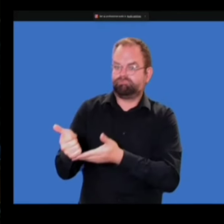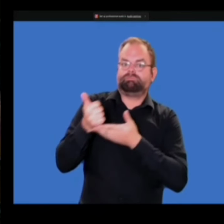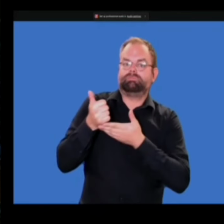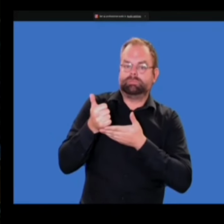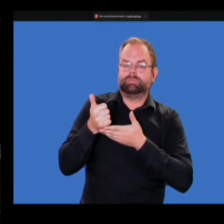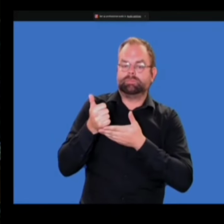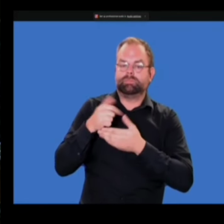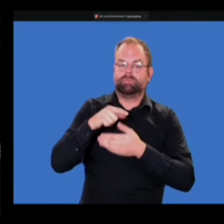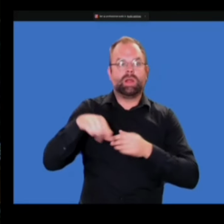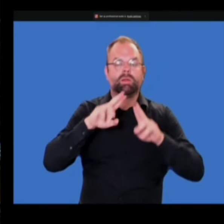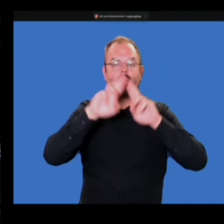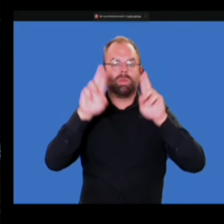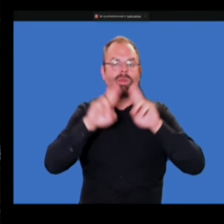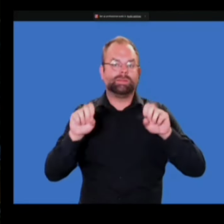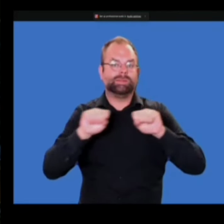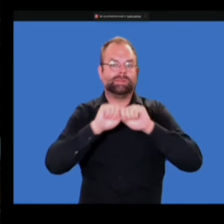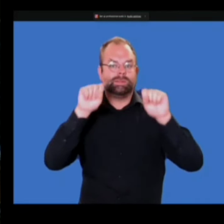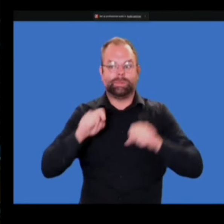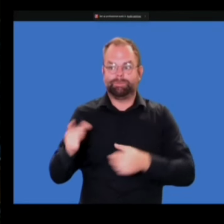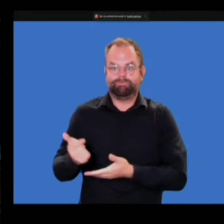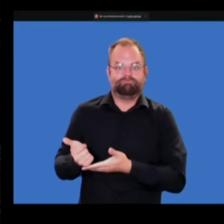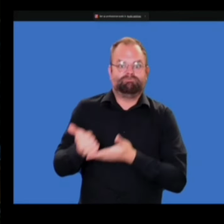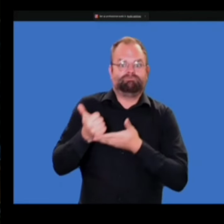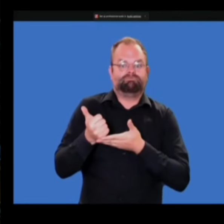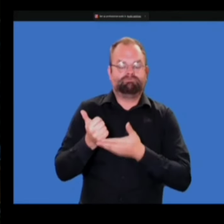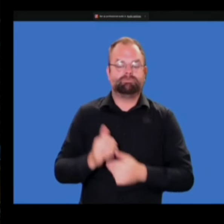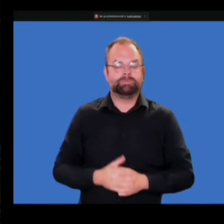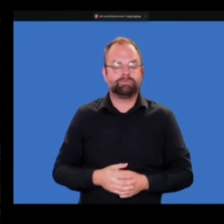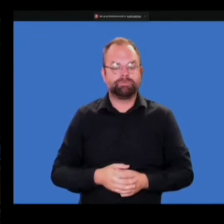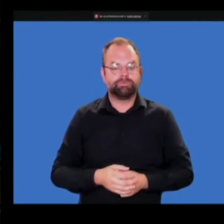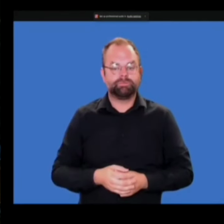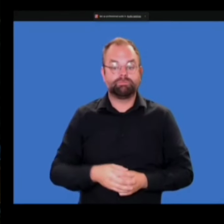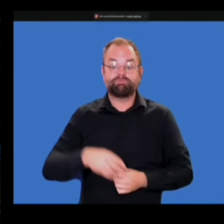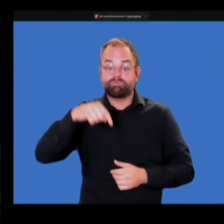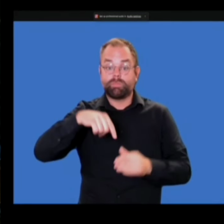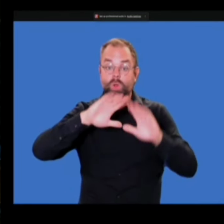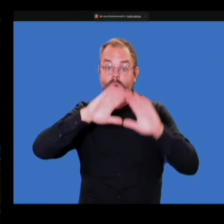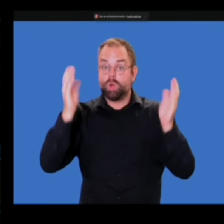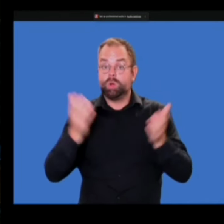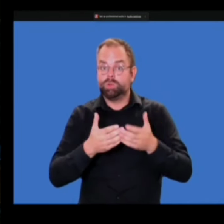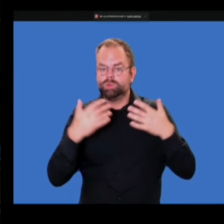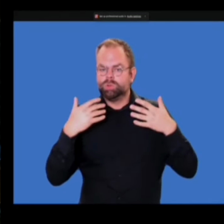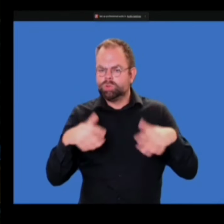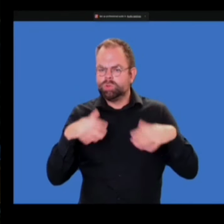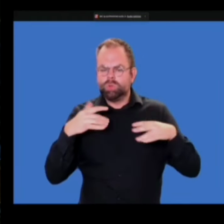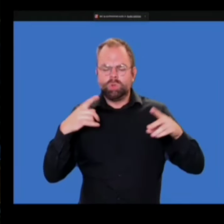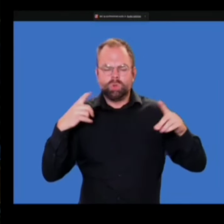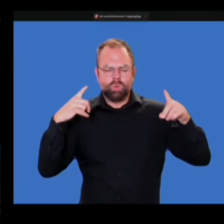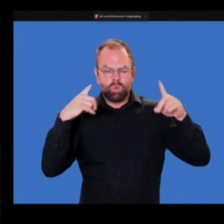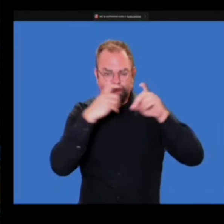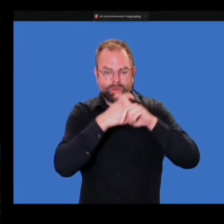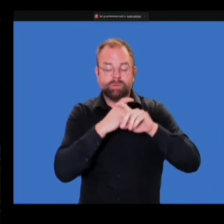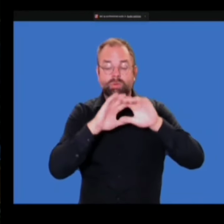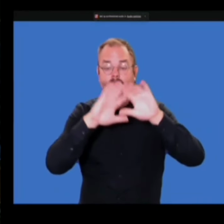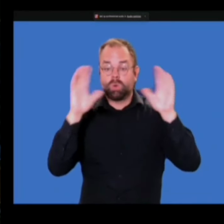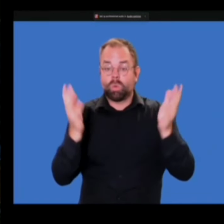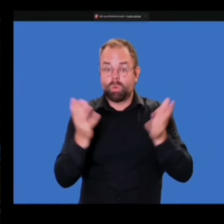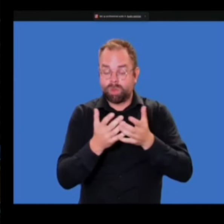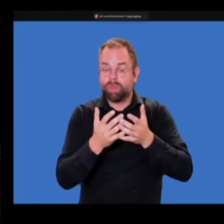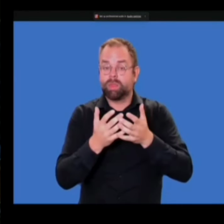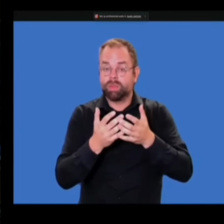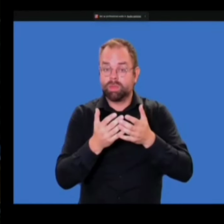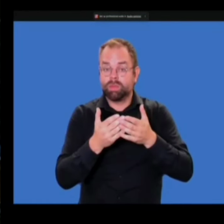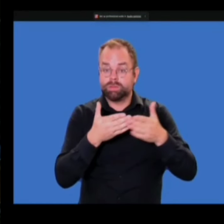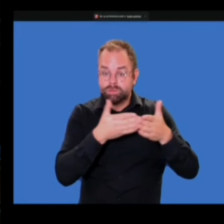to transnational threats like terrorism, climate change, and pandemics,